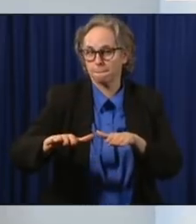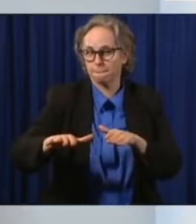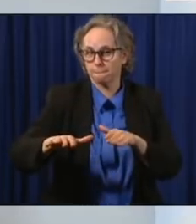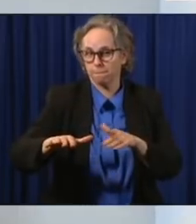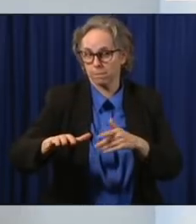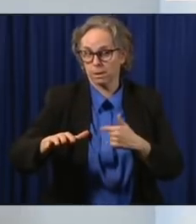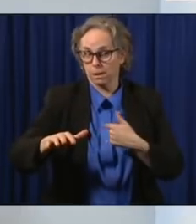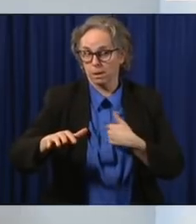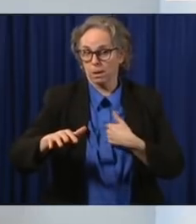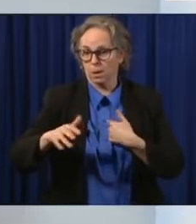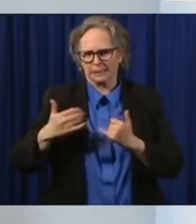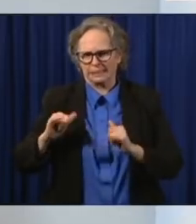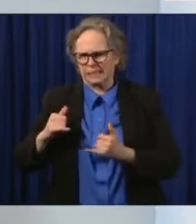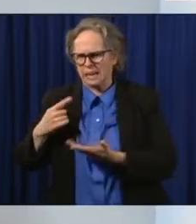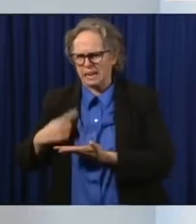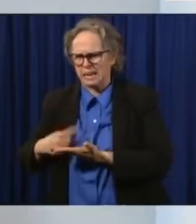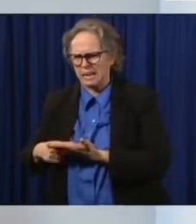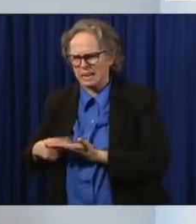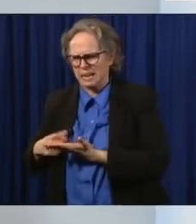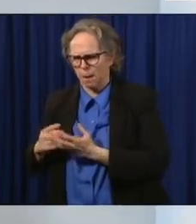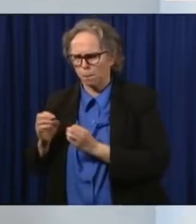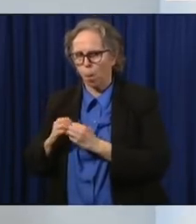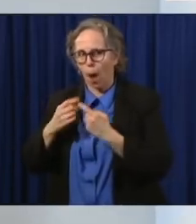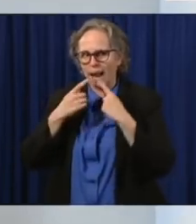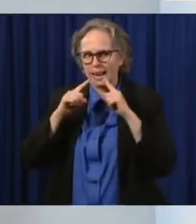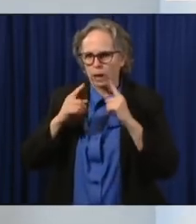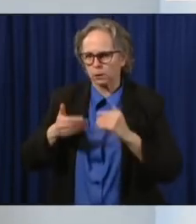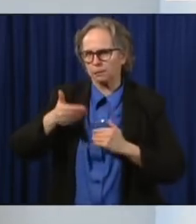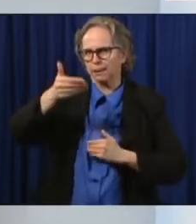things on Thursday to talk with you about.